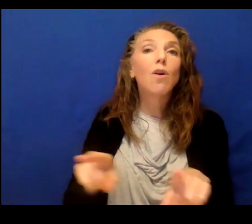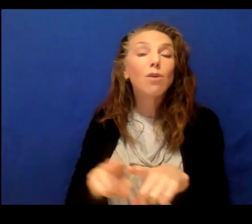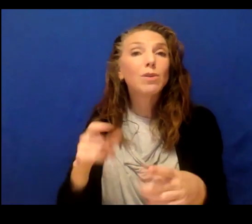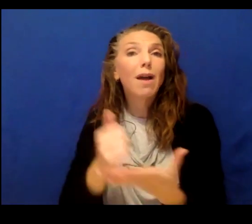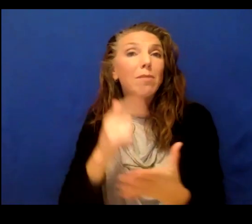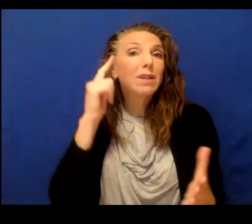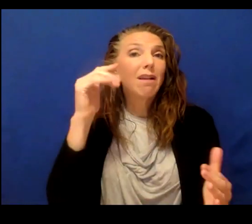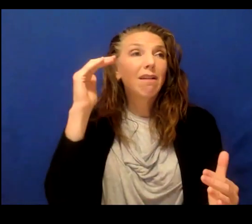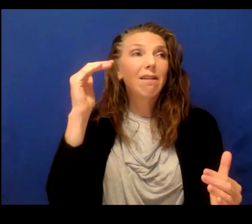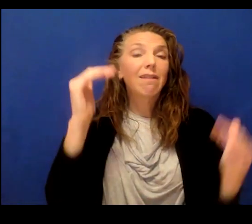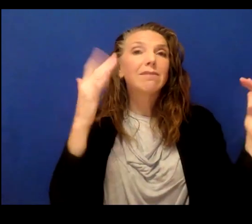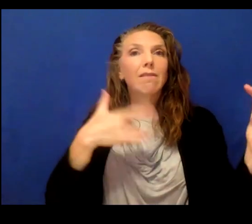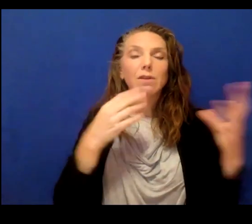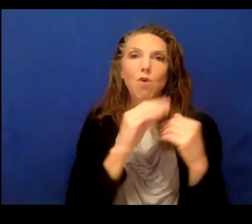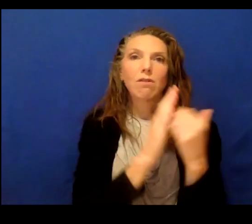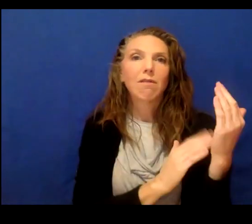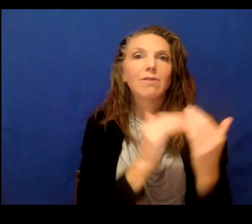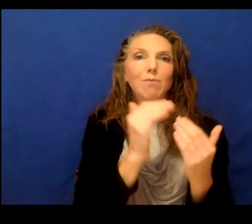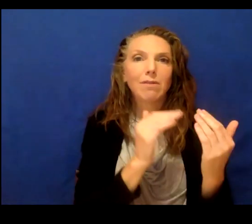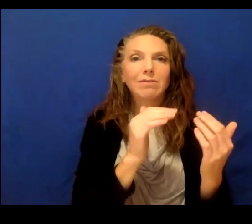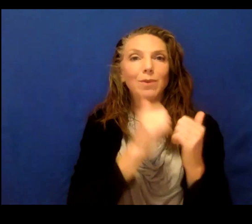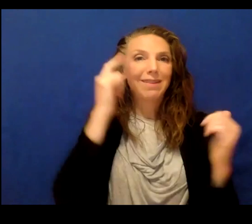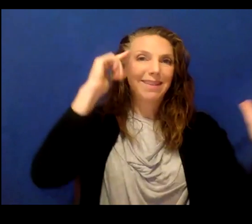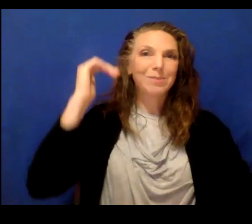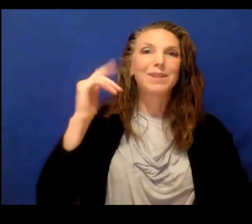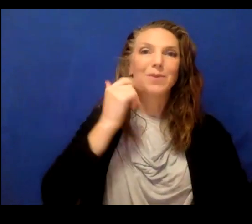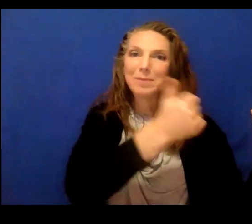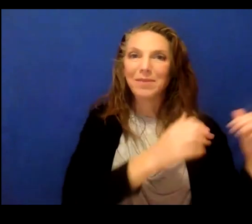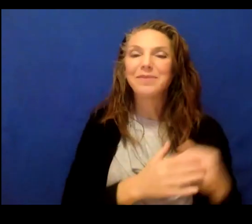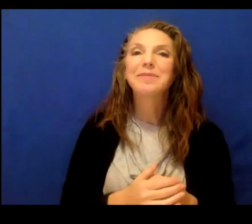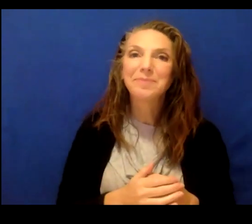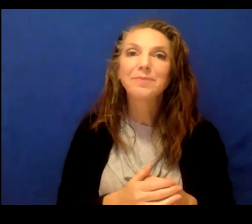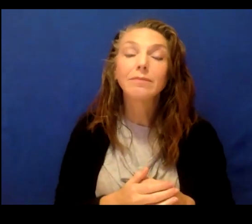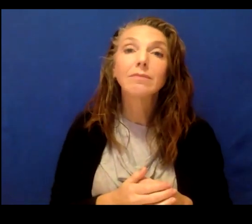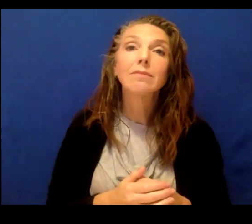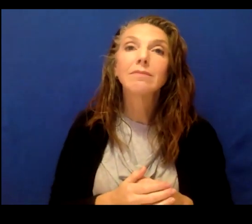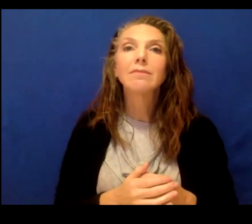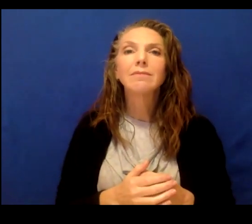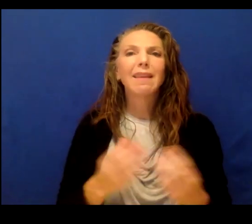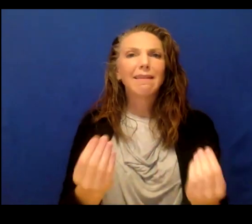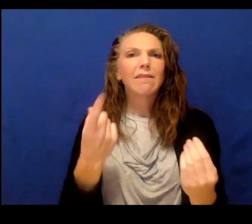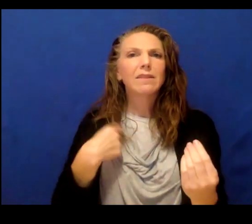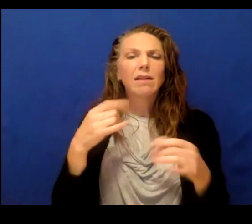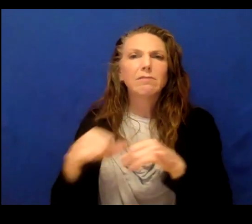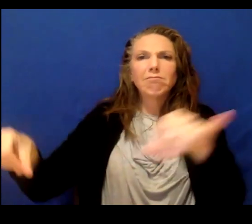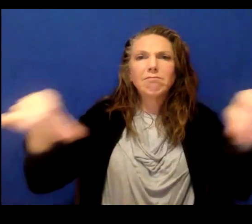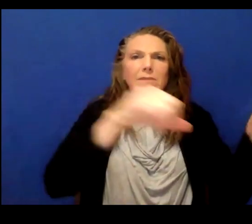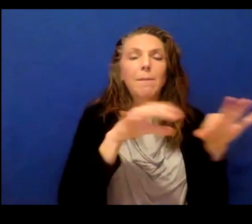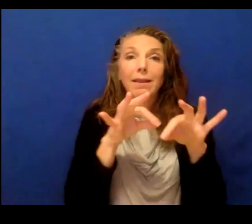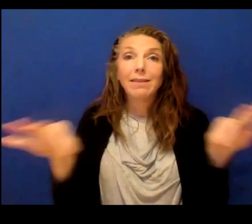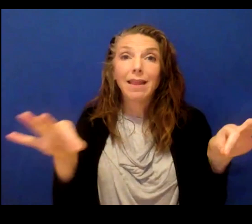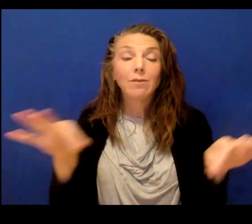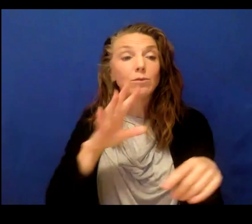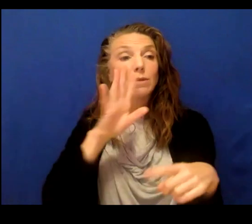themselves. And it enables us to kind of have the same language when we talk about routines or we talk about